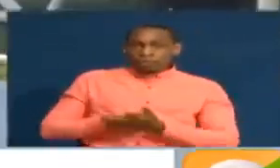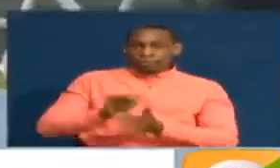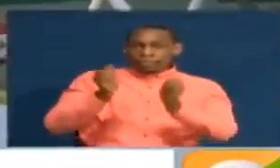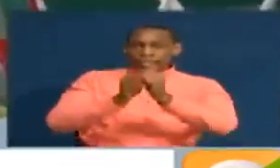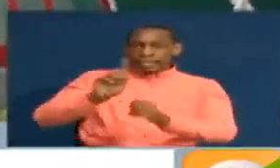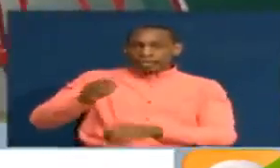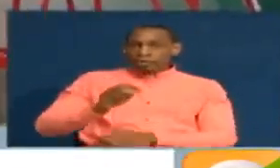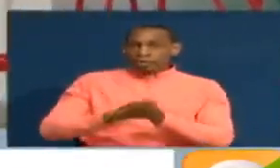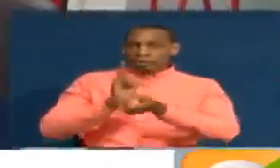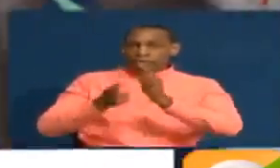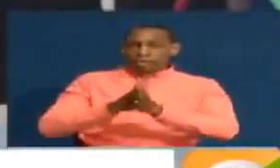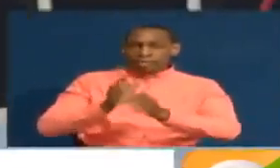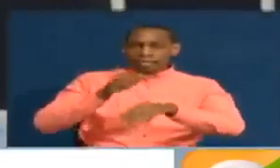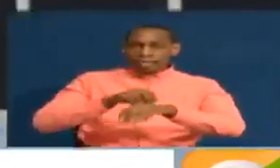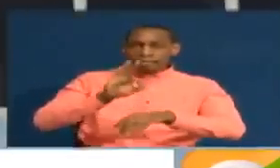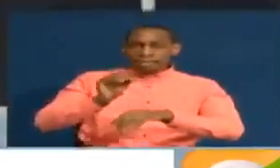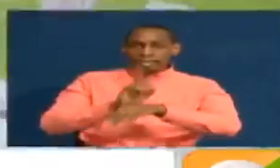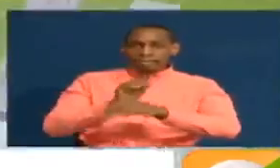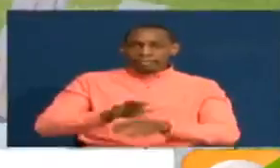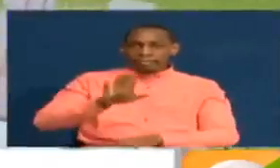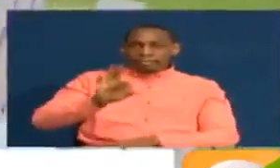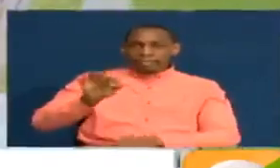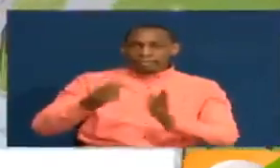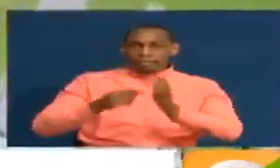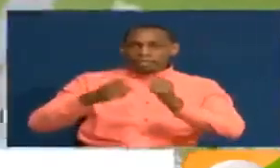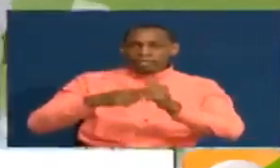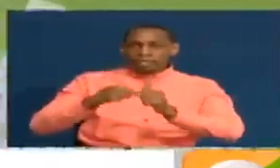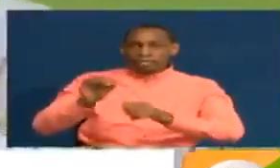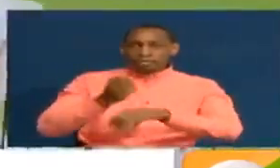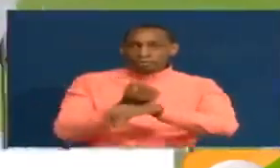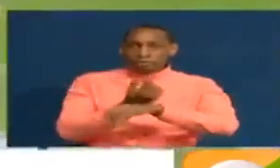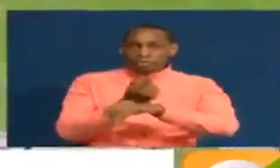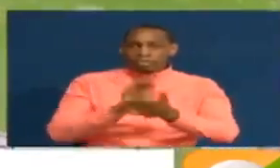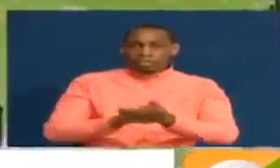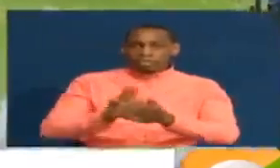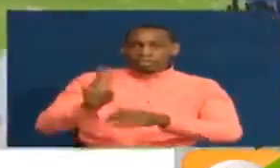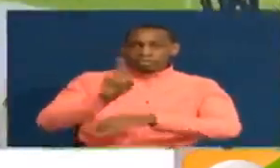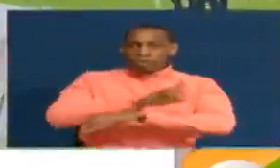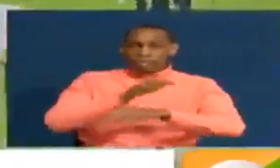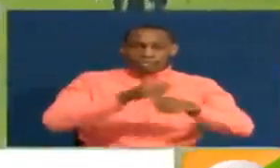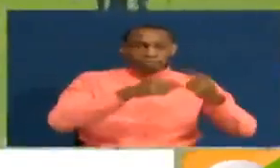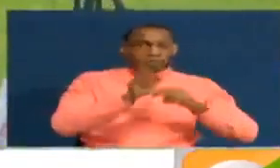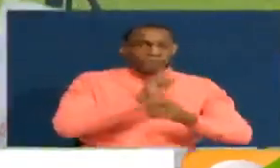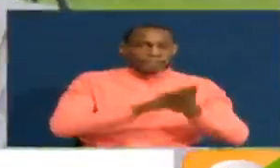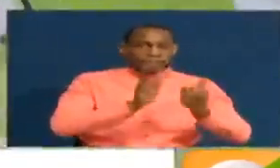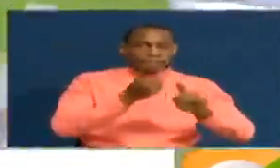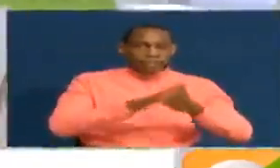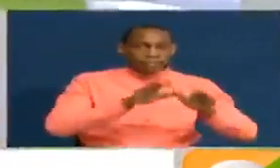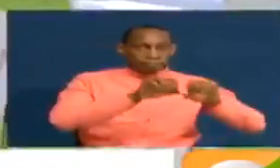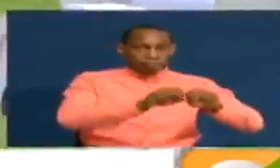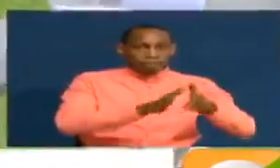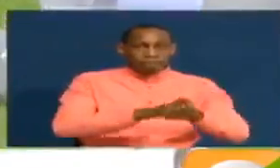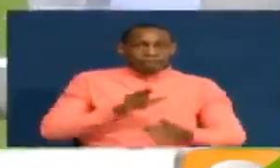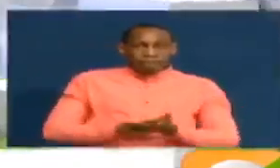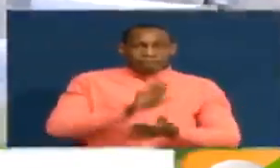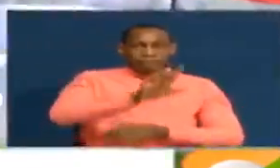women's 10,000 meters in 30 minutes, 53.60 seconds, just 2 days after securing her first ticket in the